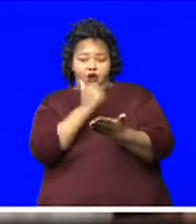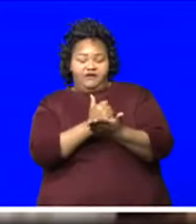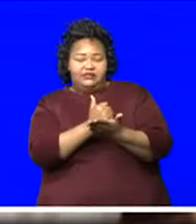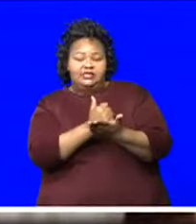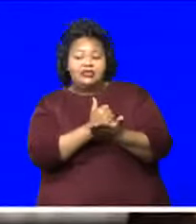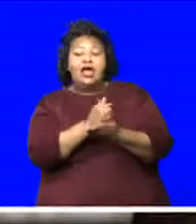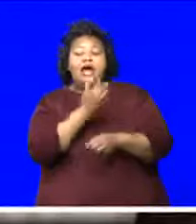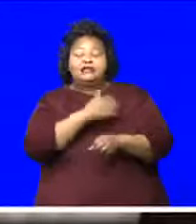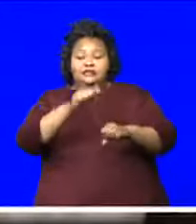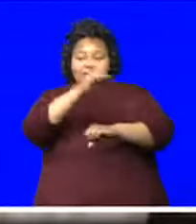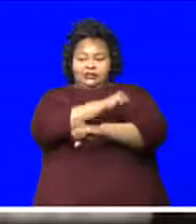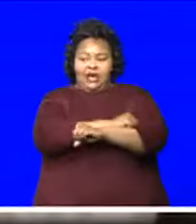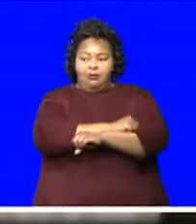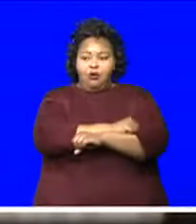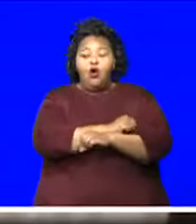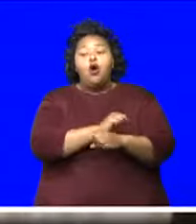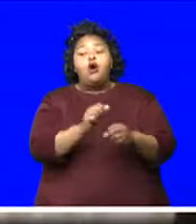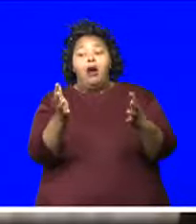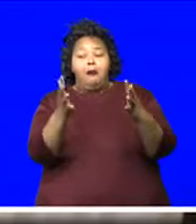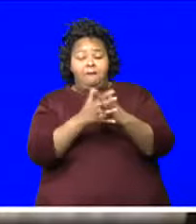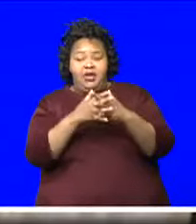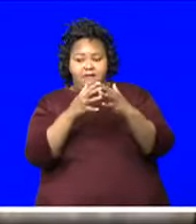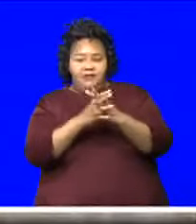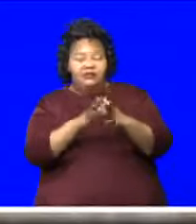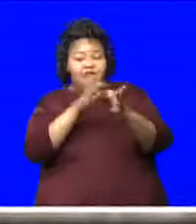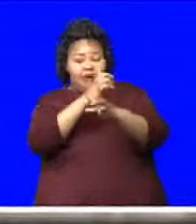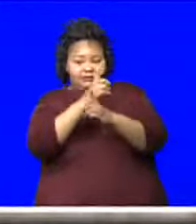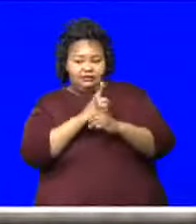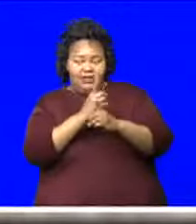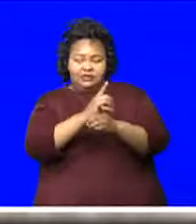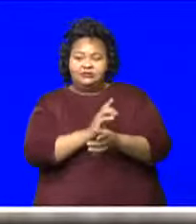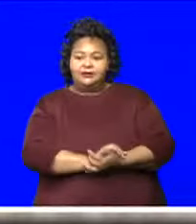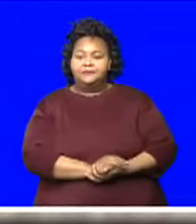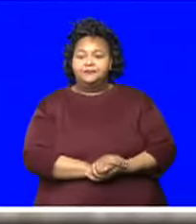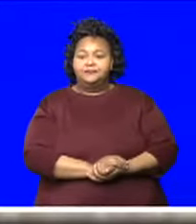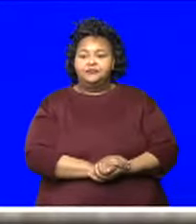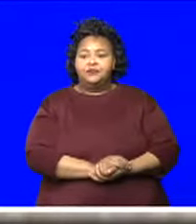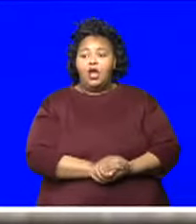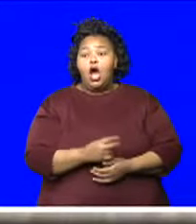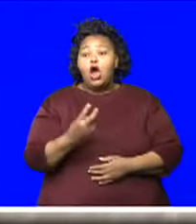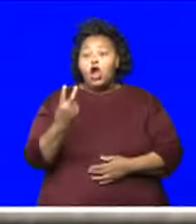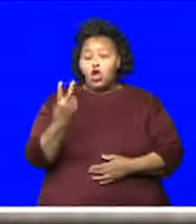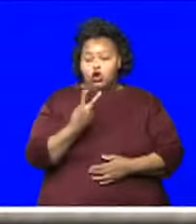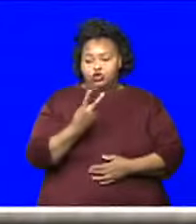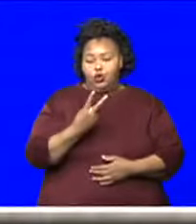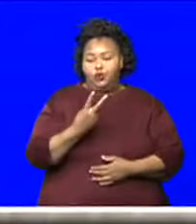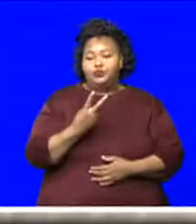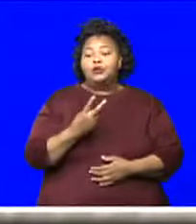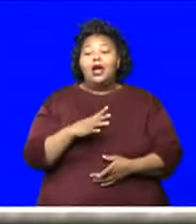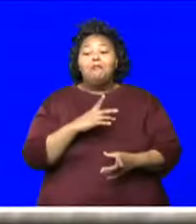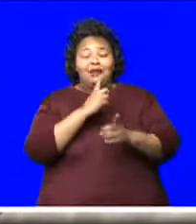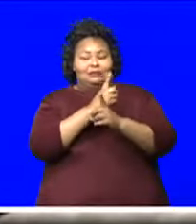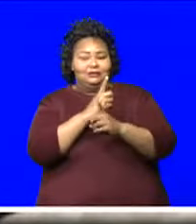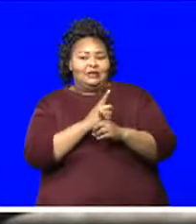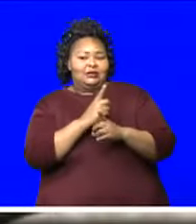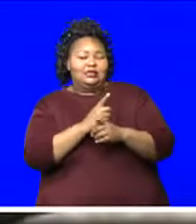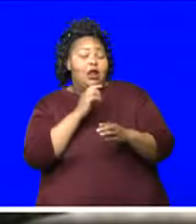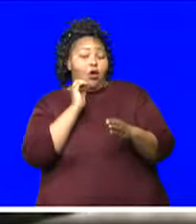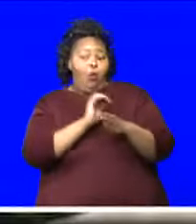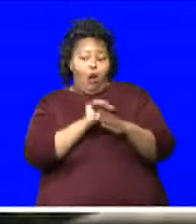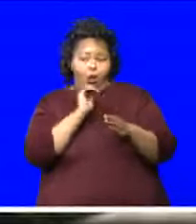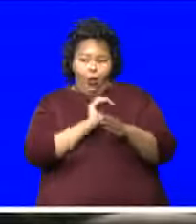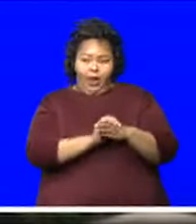lokhishwe lehhovisi landunankulu yeSingapore uveta ukuthi ingwenyama yemhlaba nandunankulu babenetingxoxo letinhle lebethamba